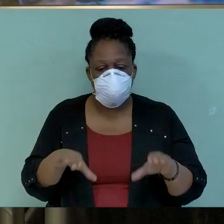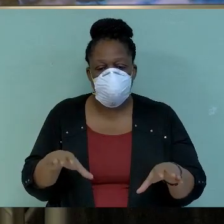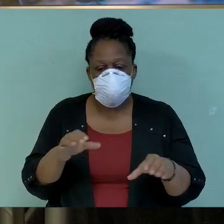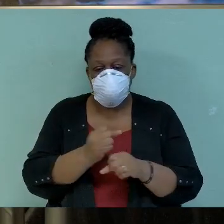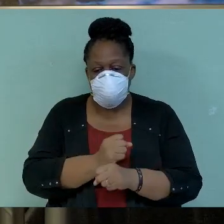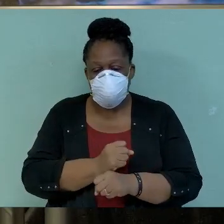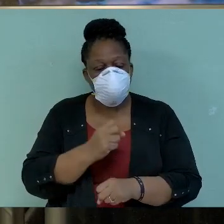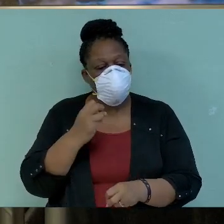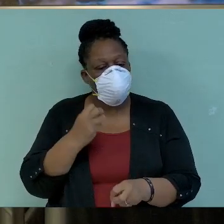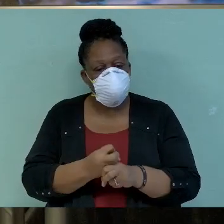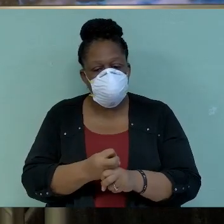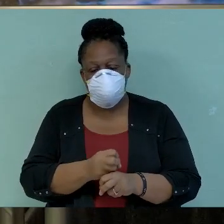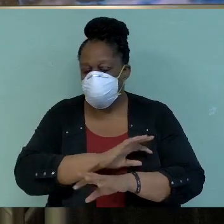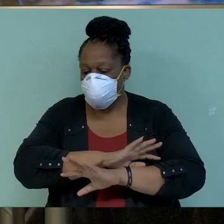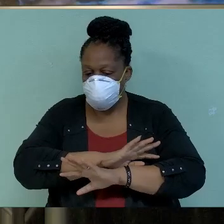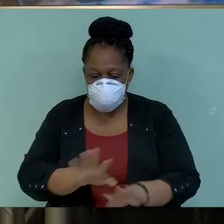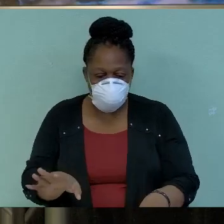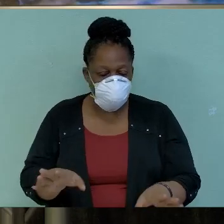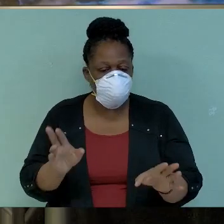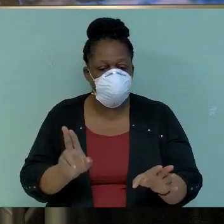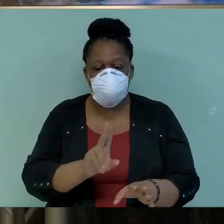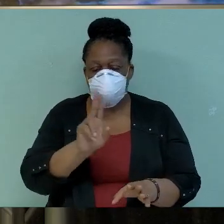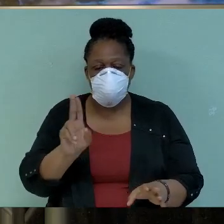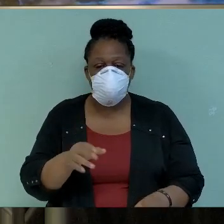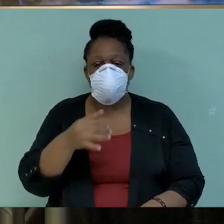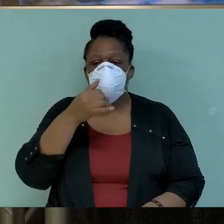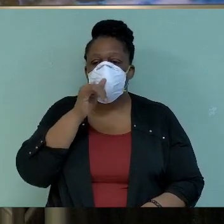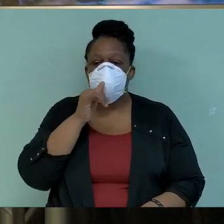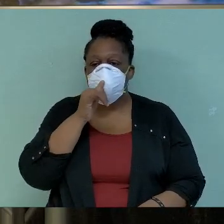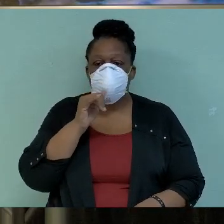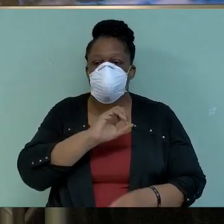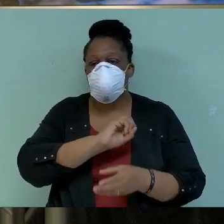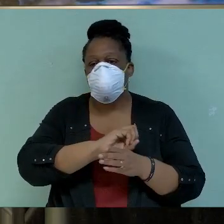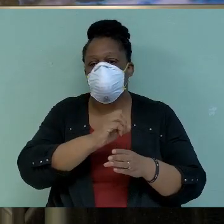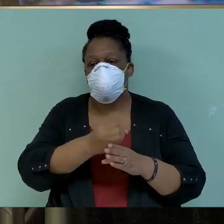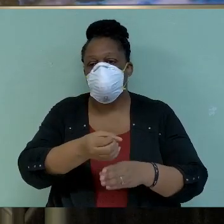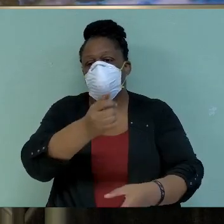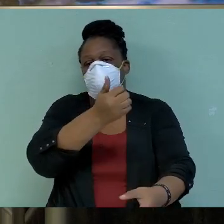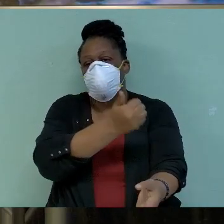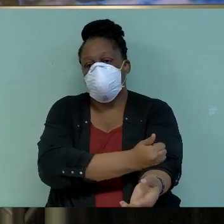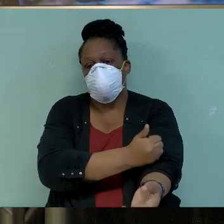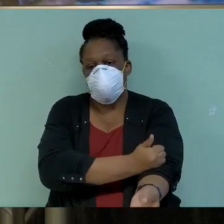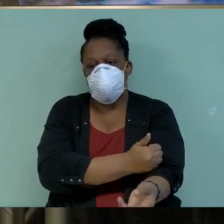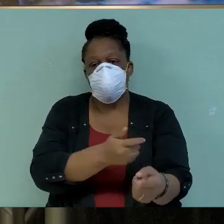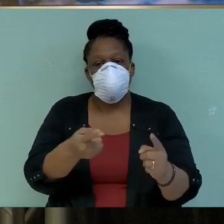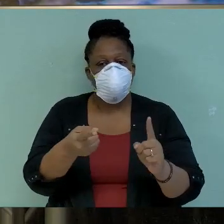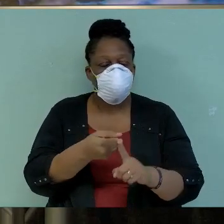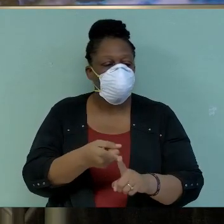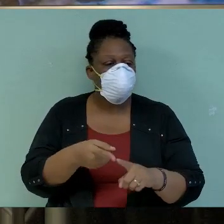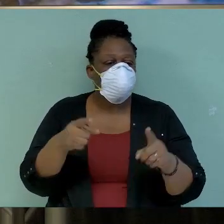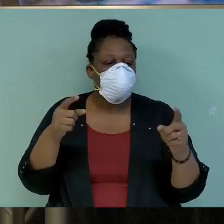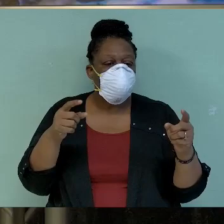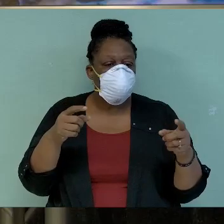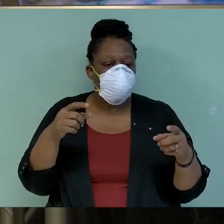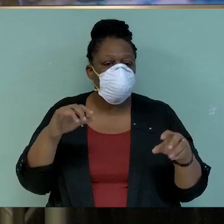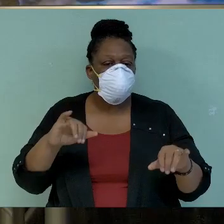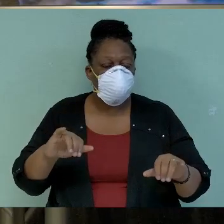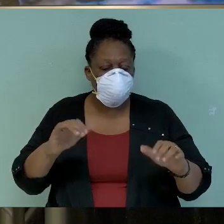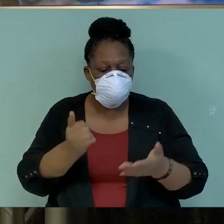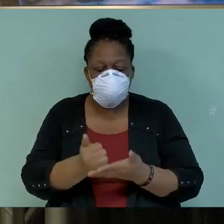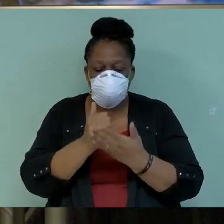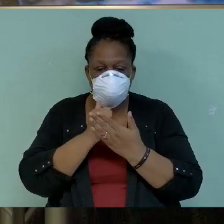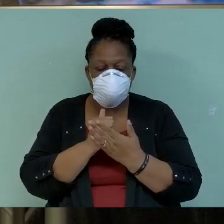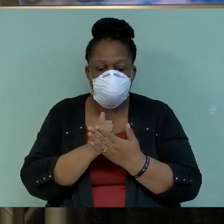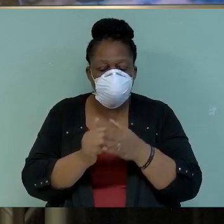don't use alcohol or other drugs to deal with your emotions. If you feel overwhelmed, call